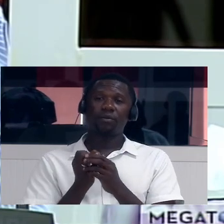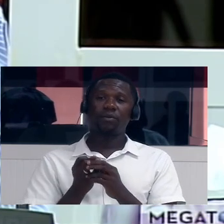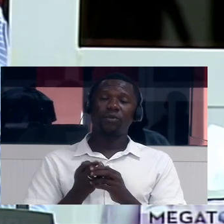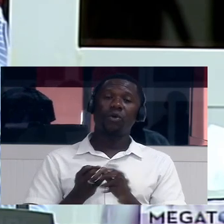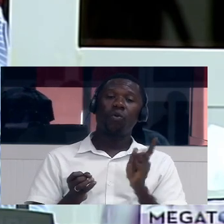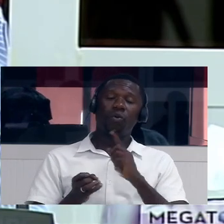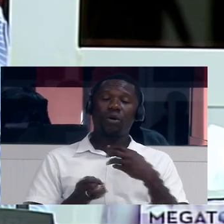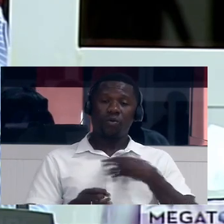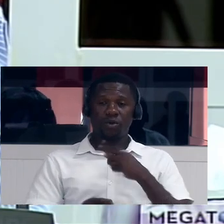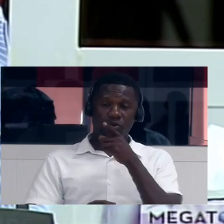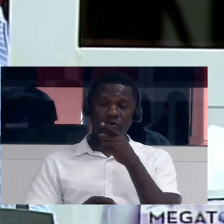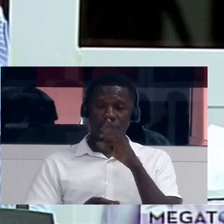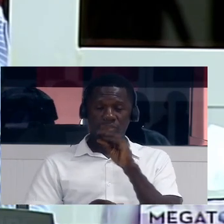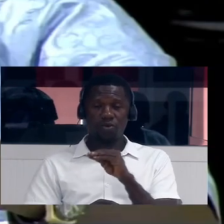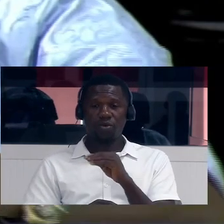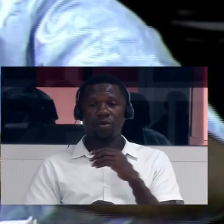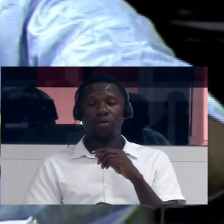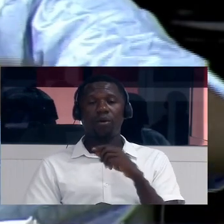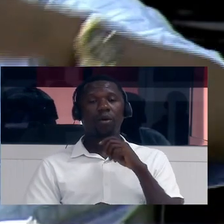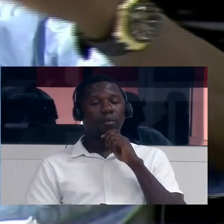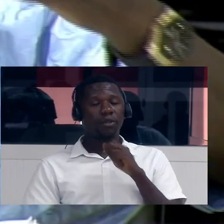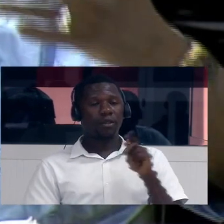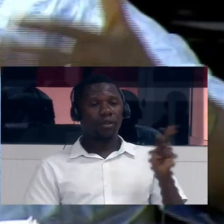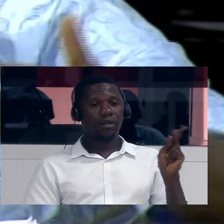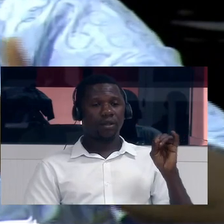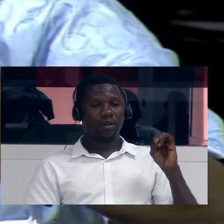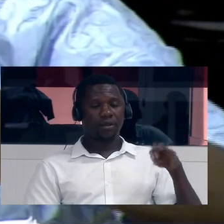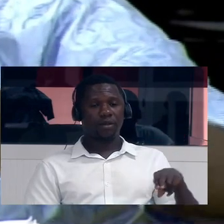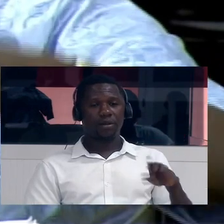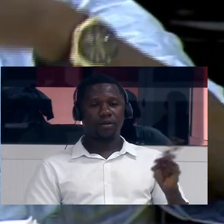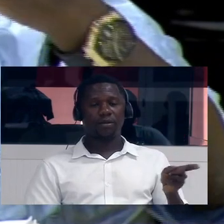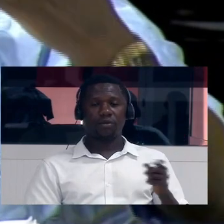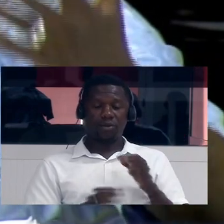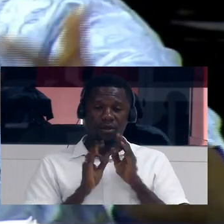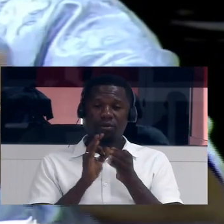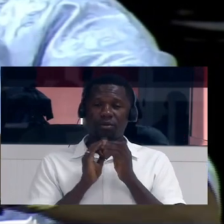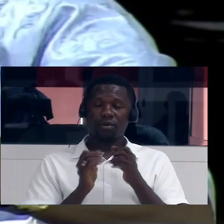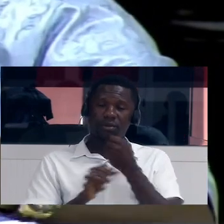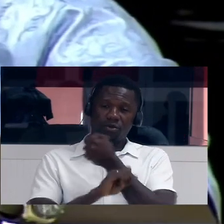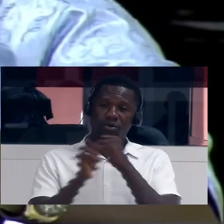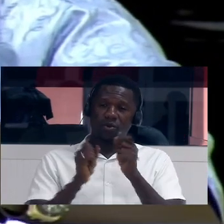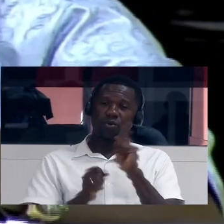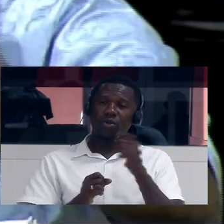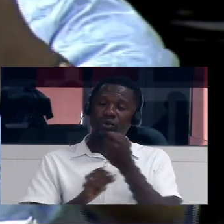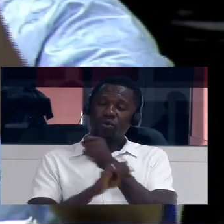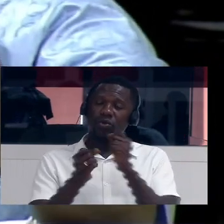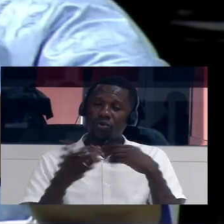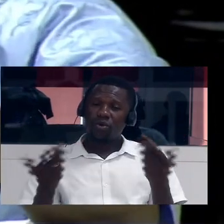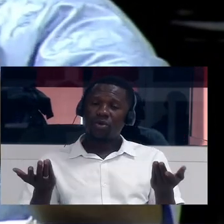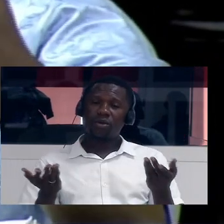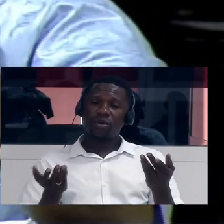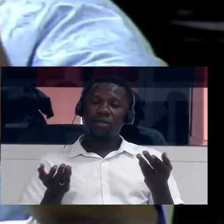What I want you to do, Mr. King, is to explain the circumstances, what the situation was, such